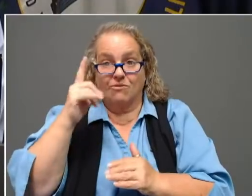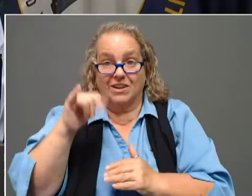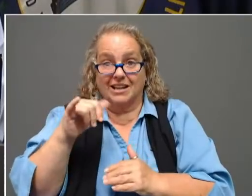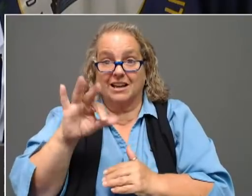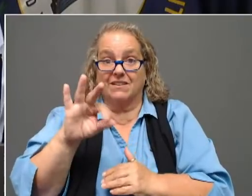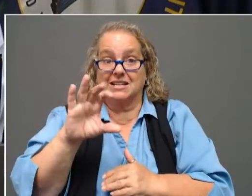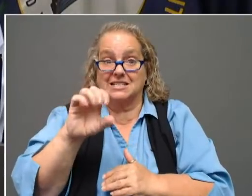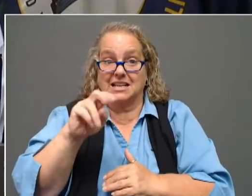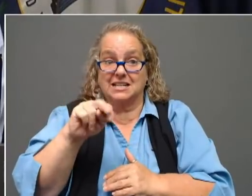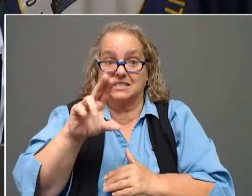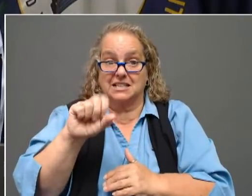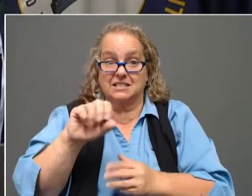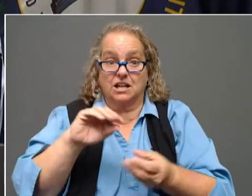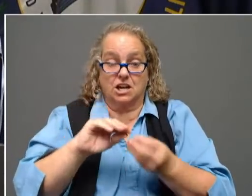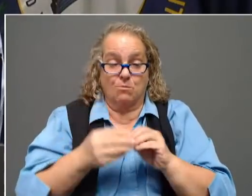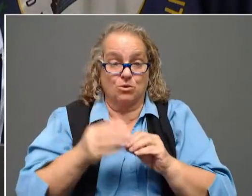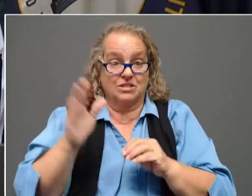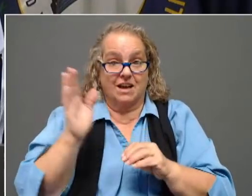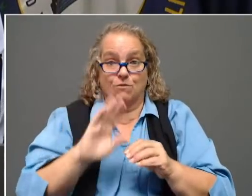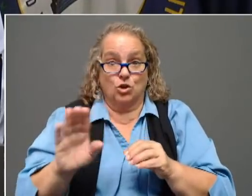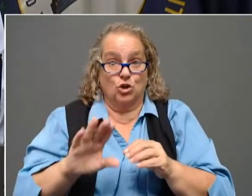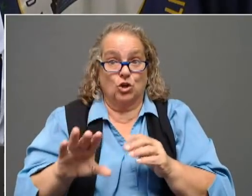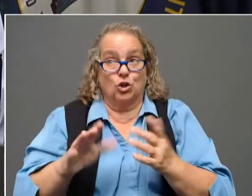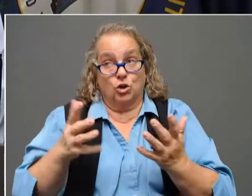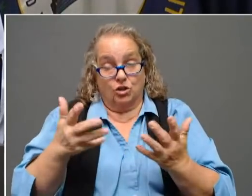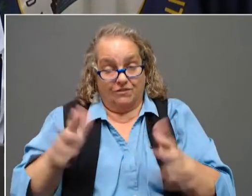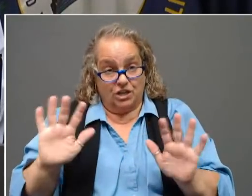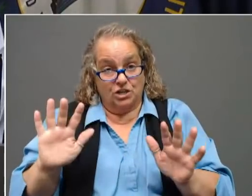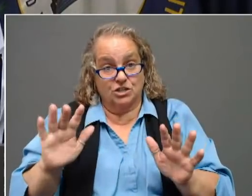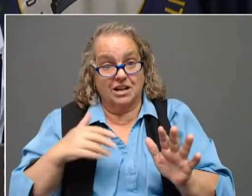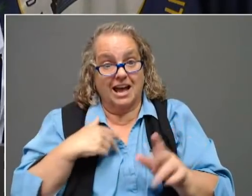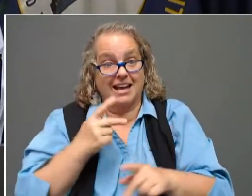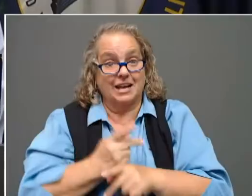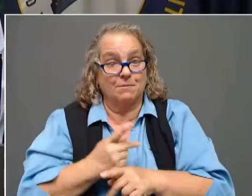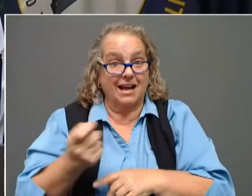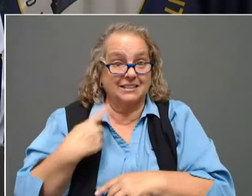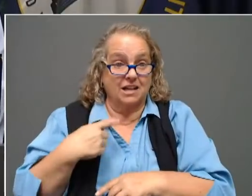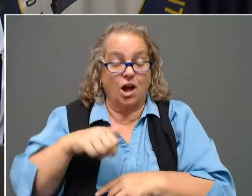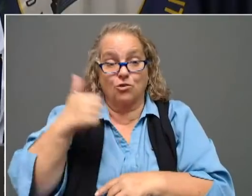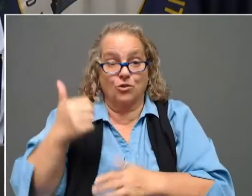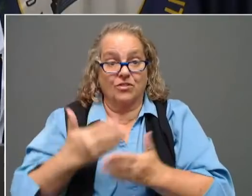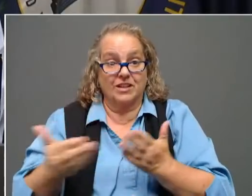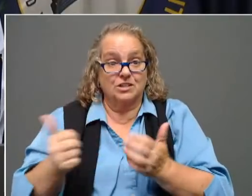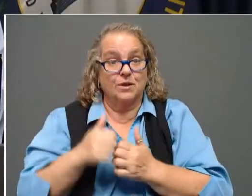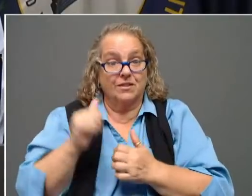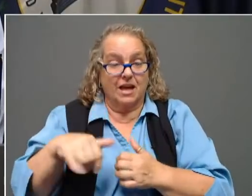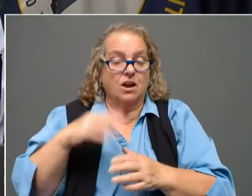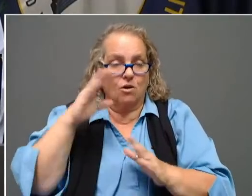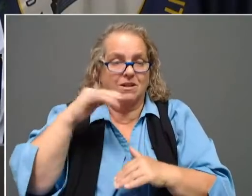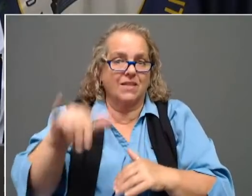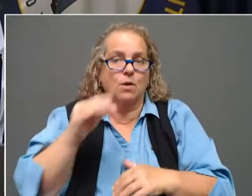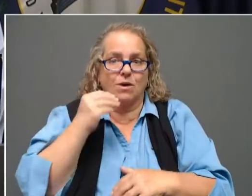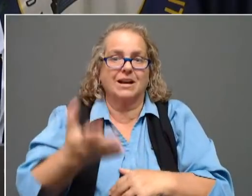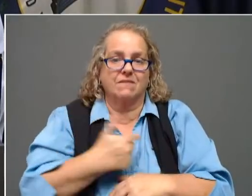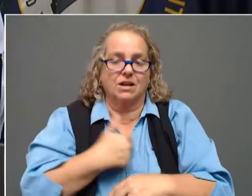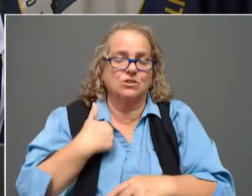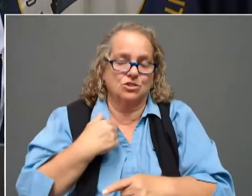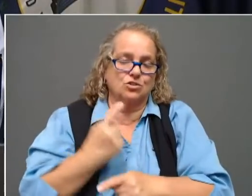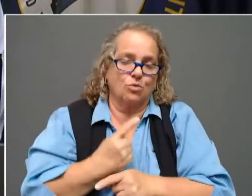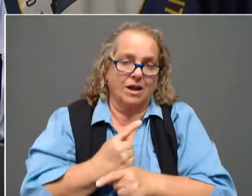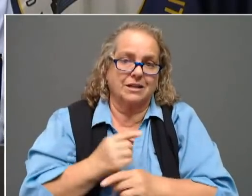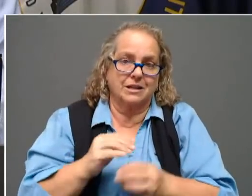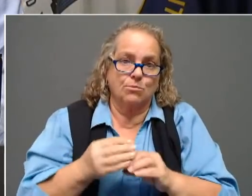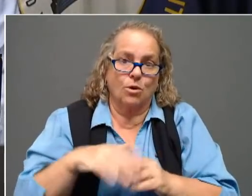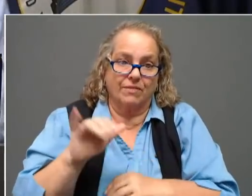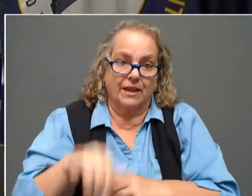come out, which I keep getting asked about other things with that, then that'll give us the right denominator on that. Is